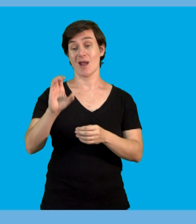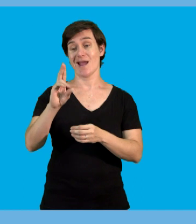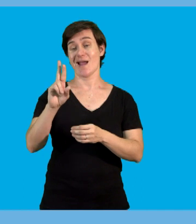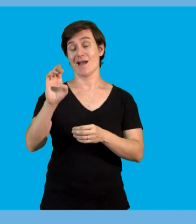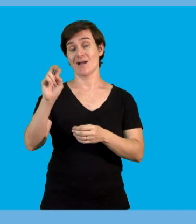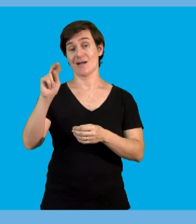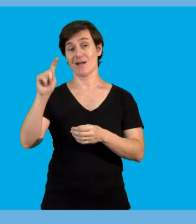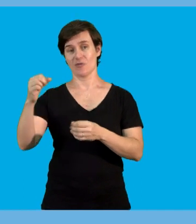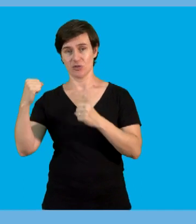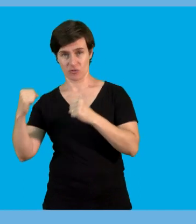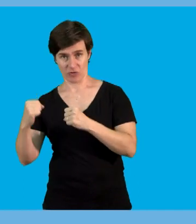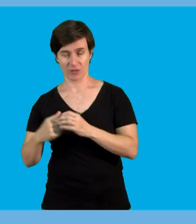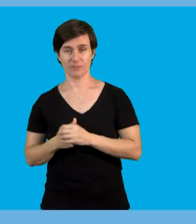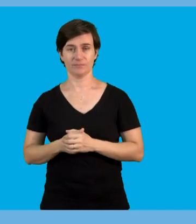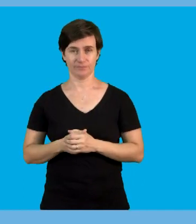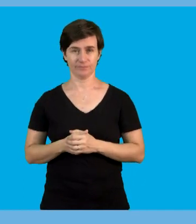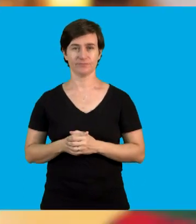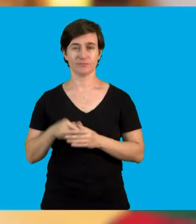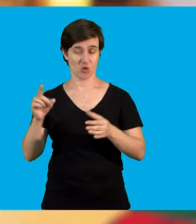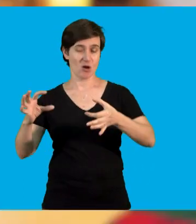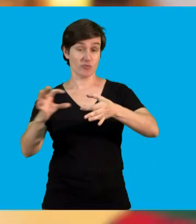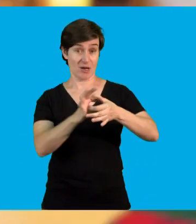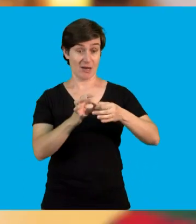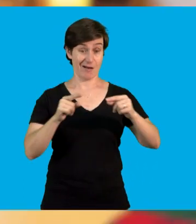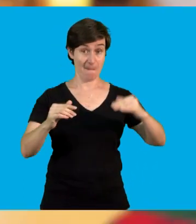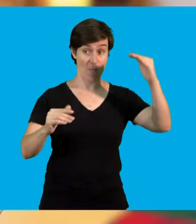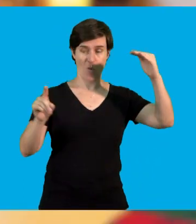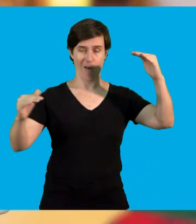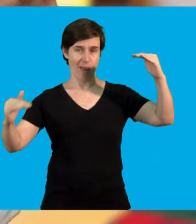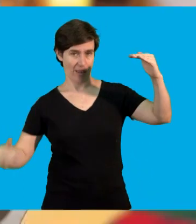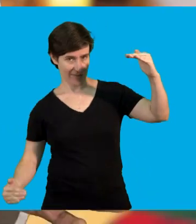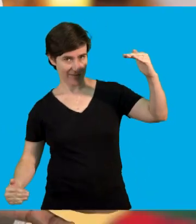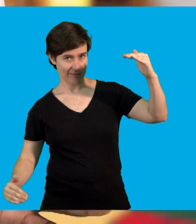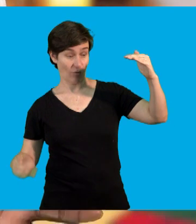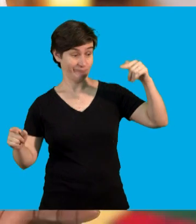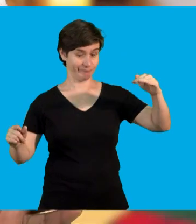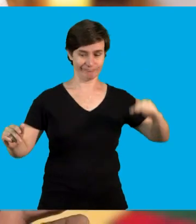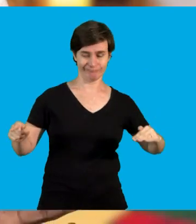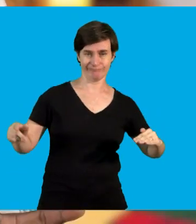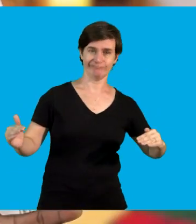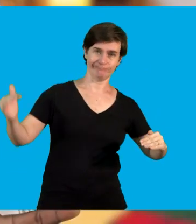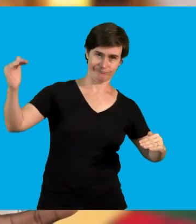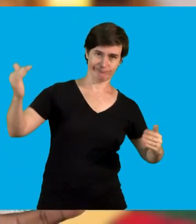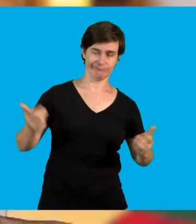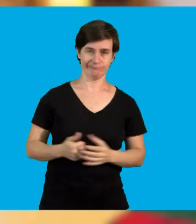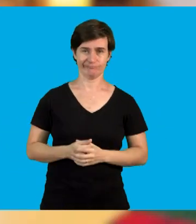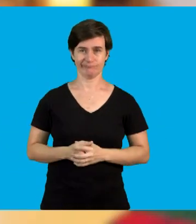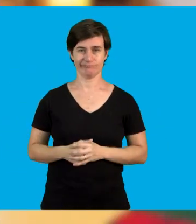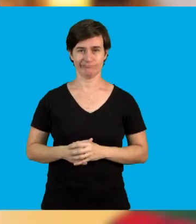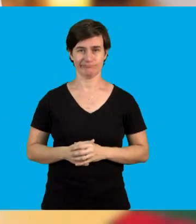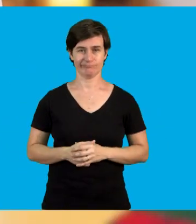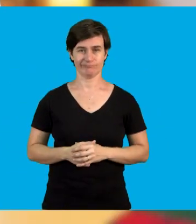So the relationship between the voltage and the current is inversely proportional. When one increases, the other one has to